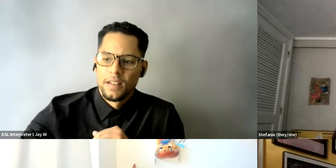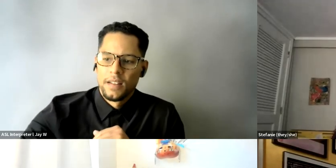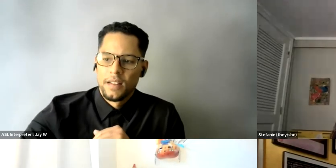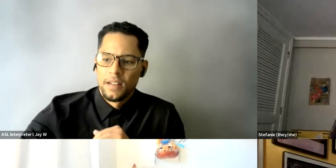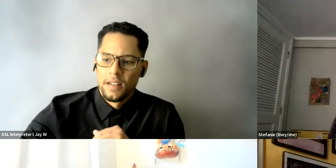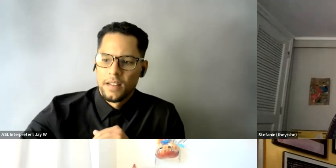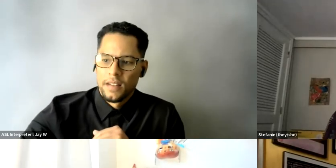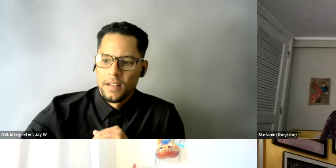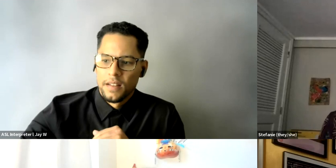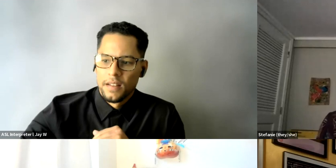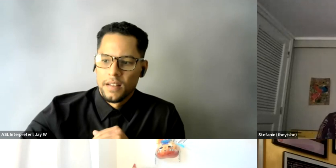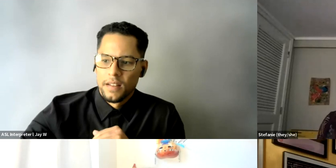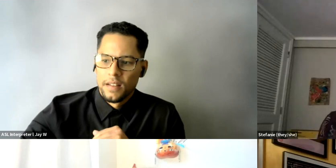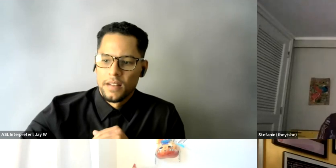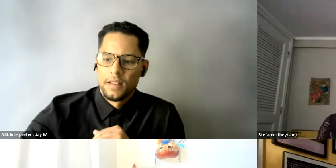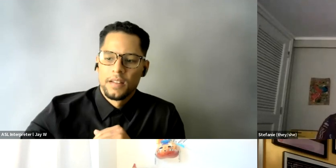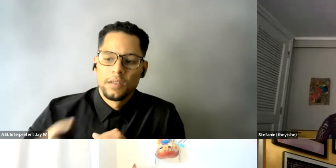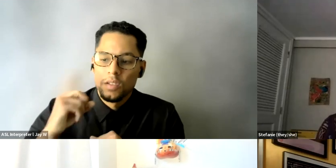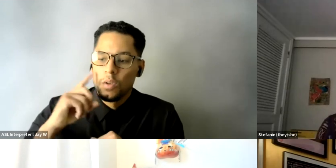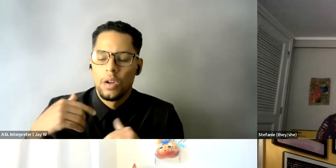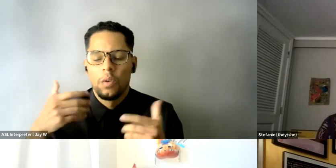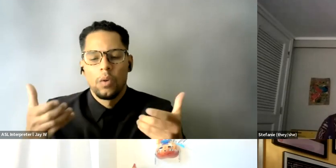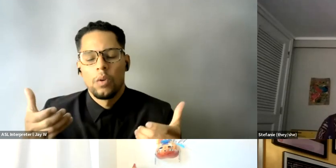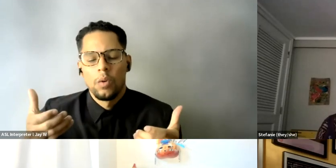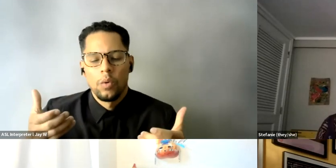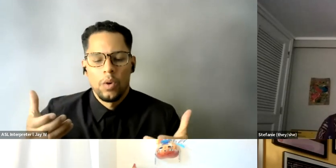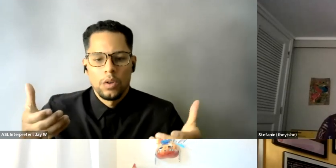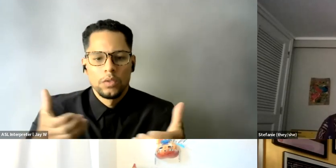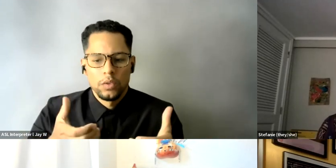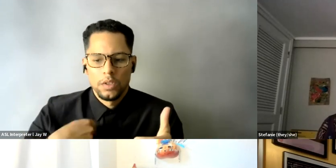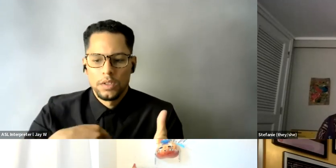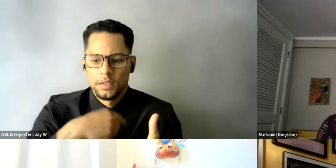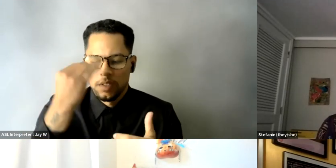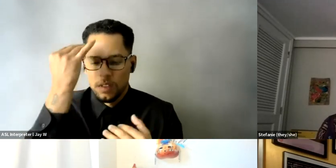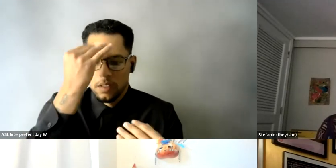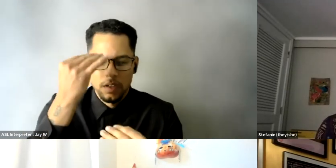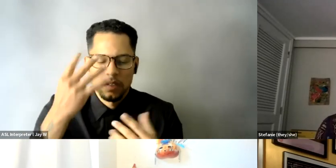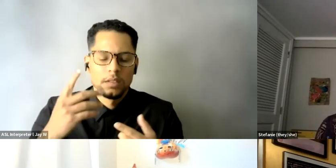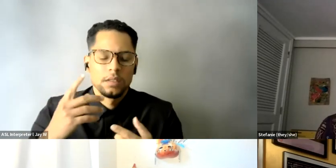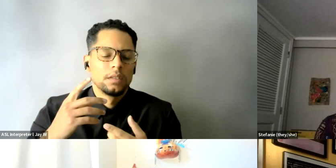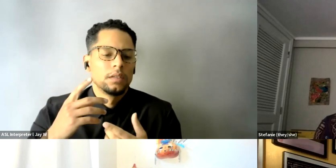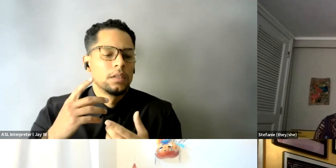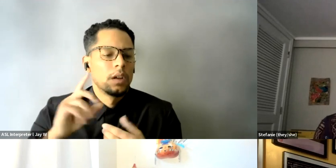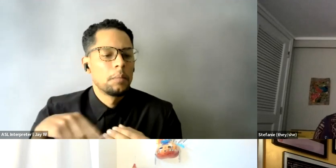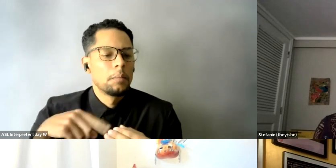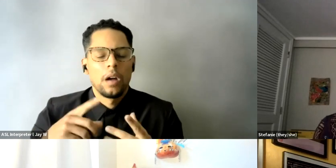and reflection, which is, what experiences, emotions, or events brought you to the